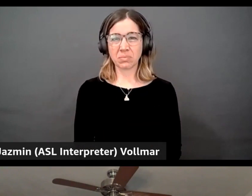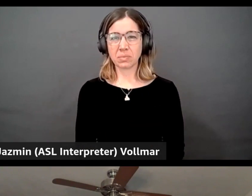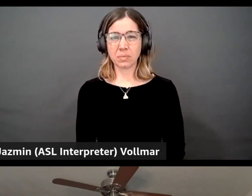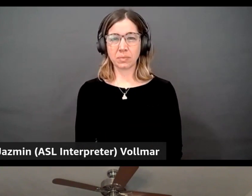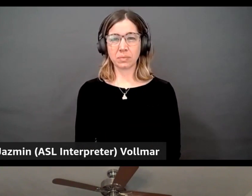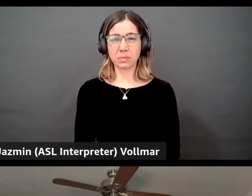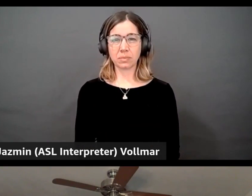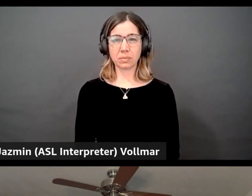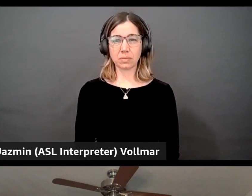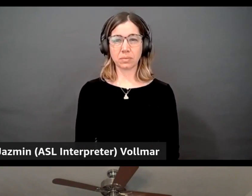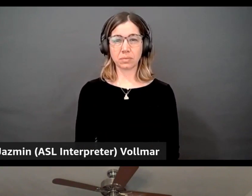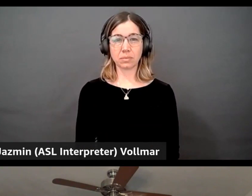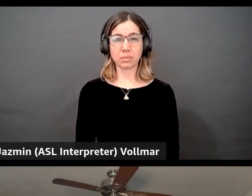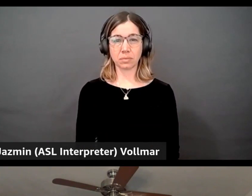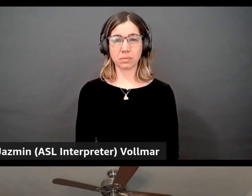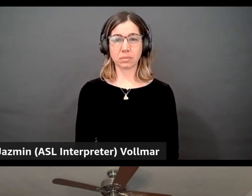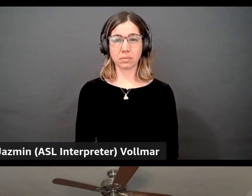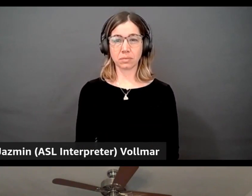Yeah.